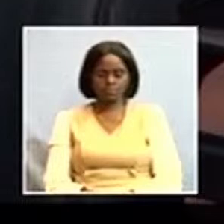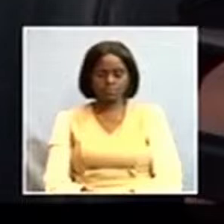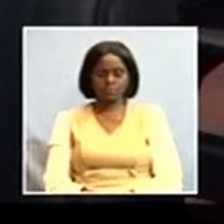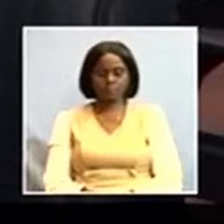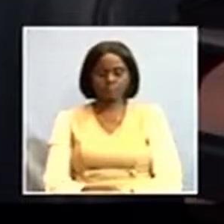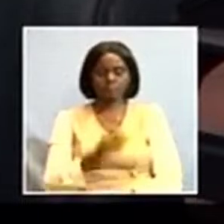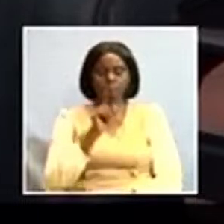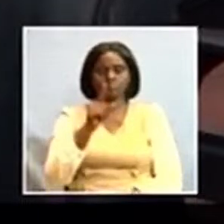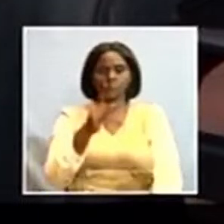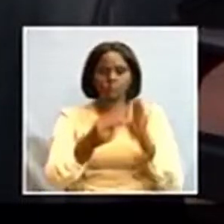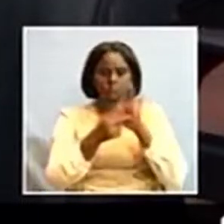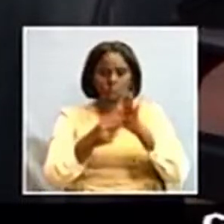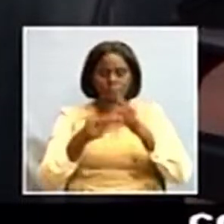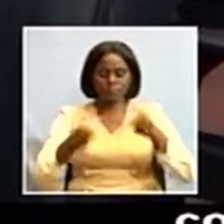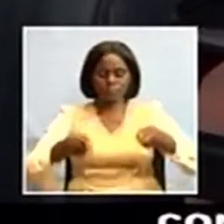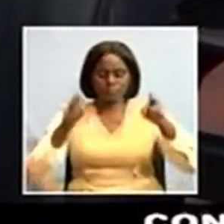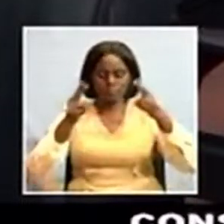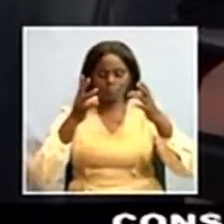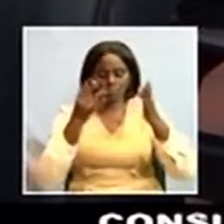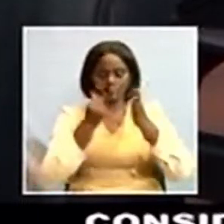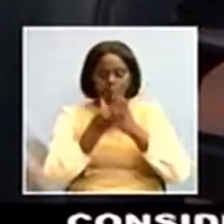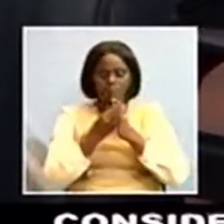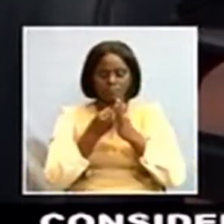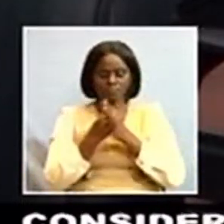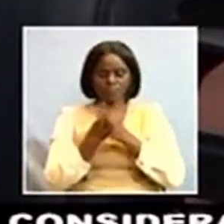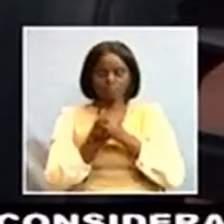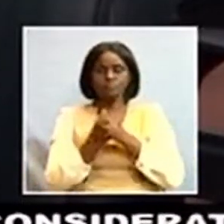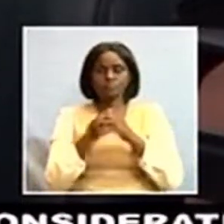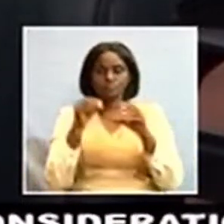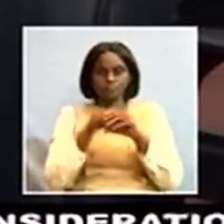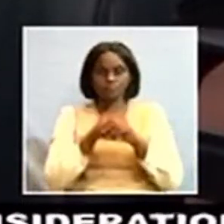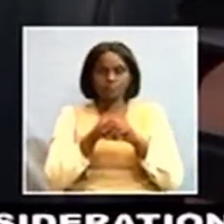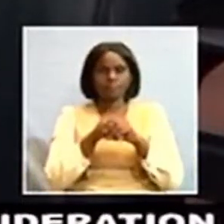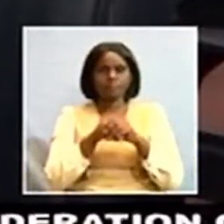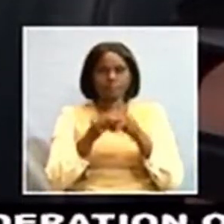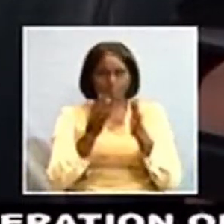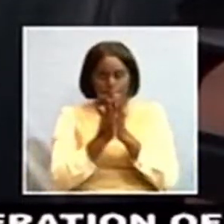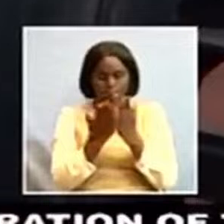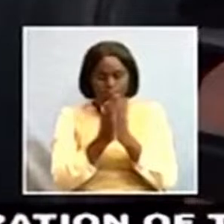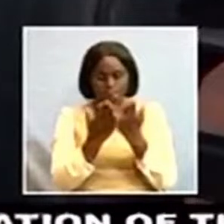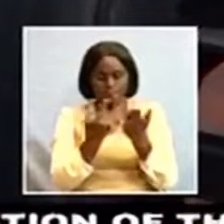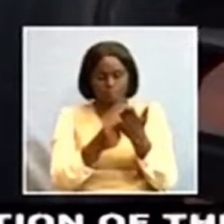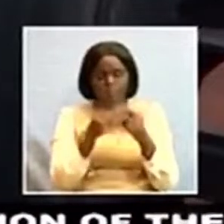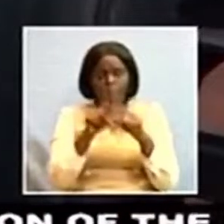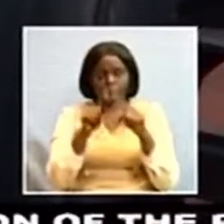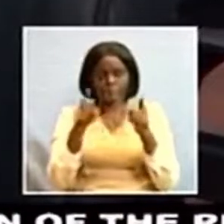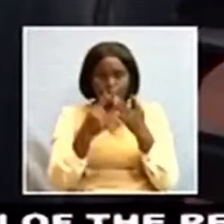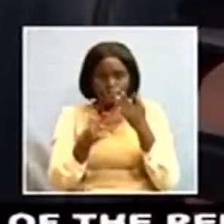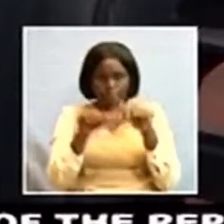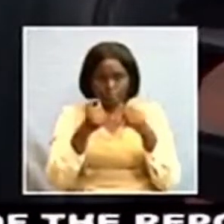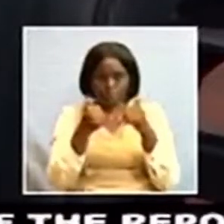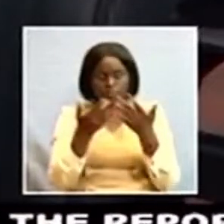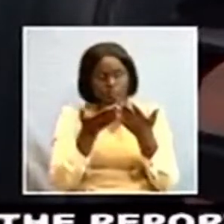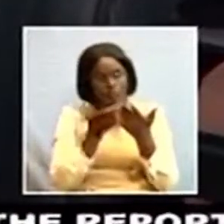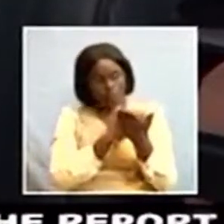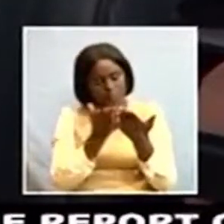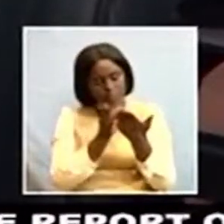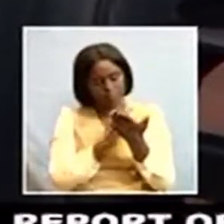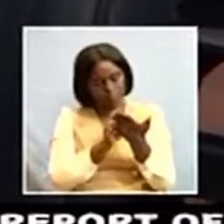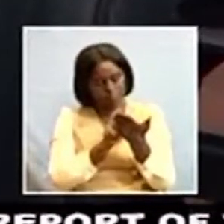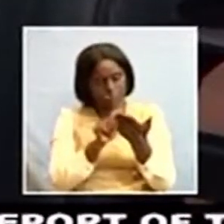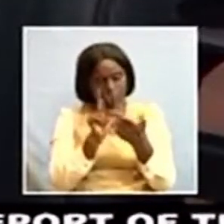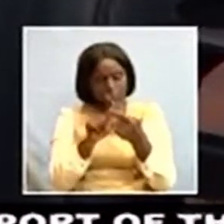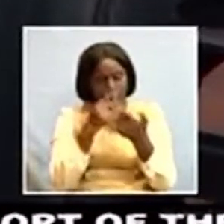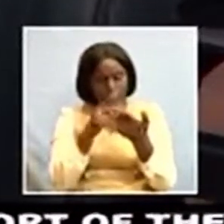You show a higher amount in the main ledger, but when you zero in to